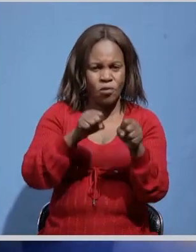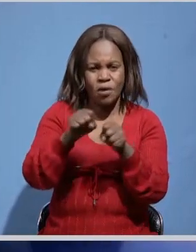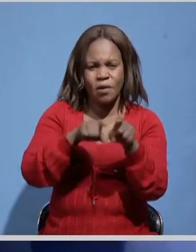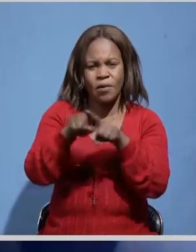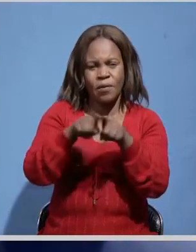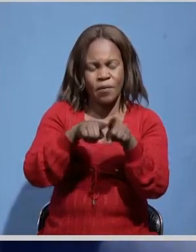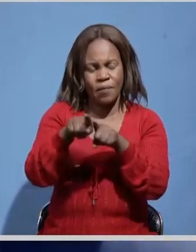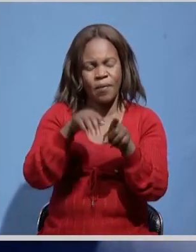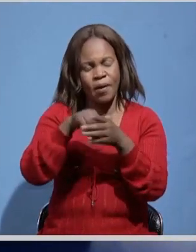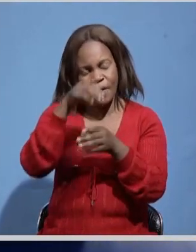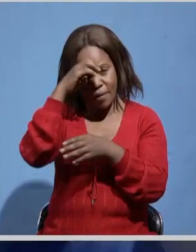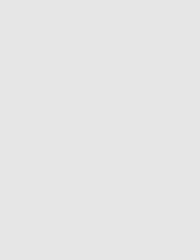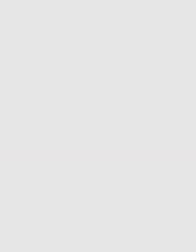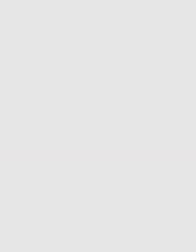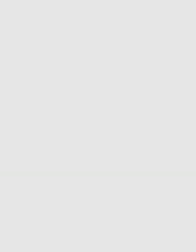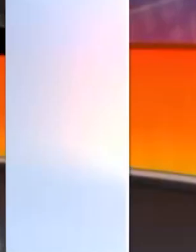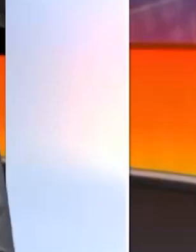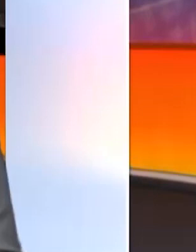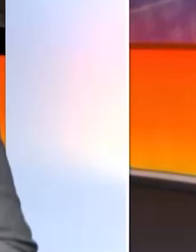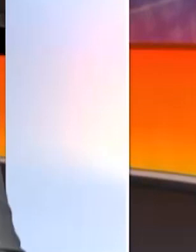Addis Ababa, Ethiopia.